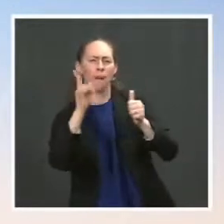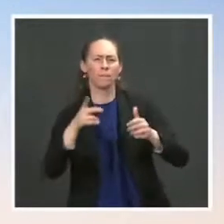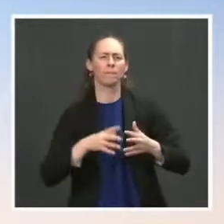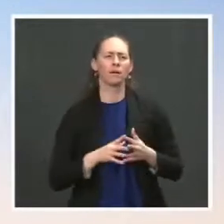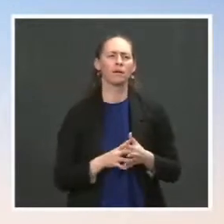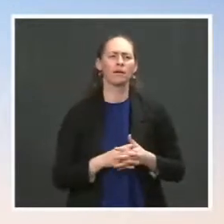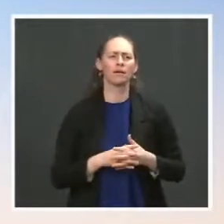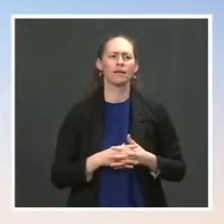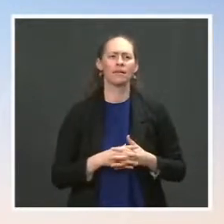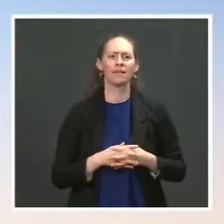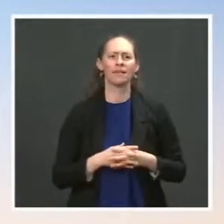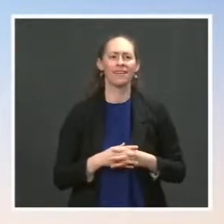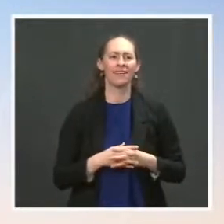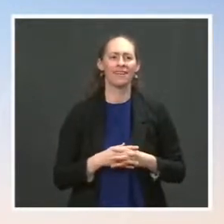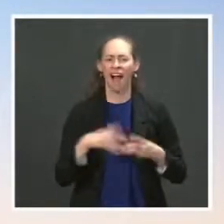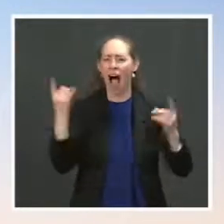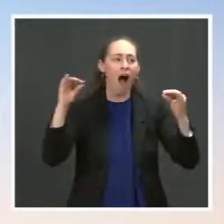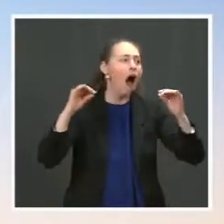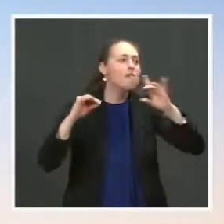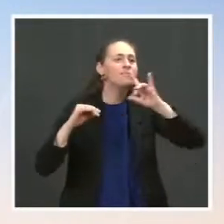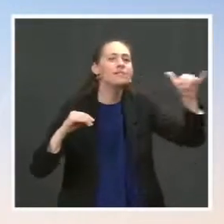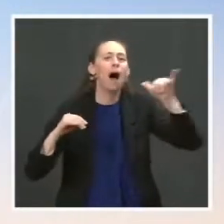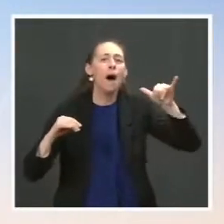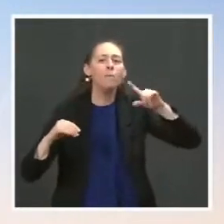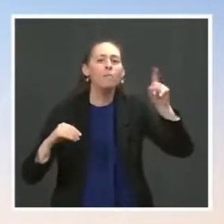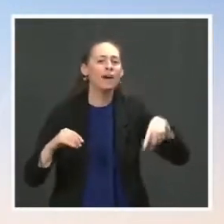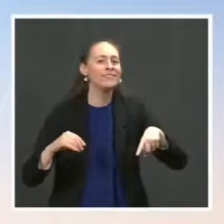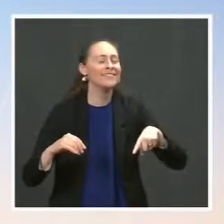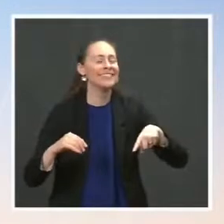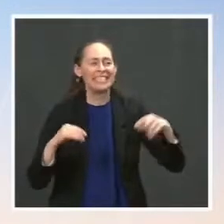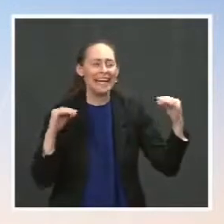coordination. Not coordination, but you would be